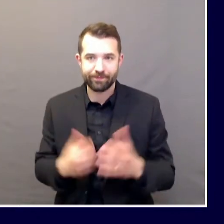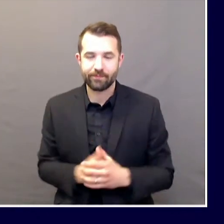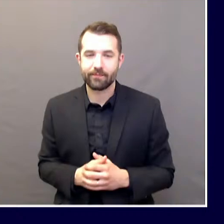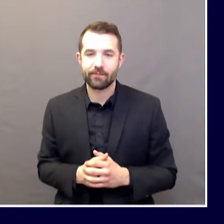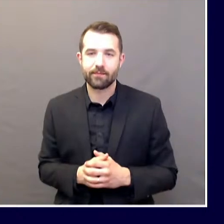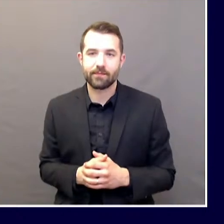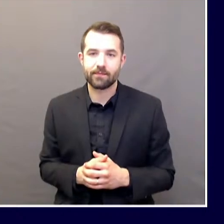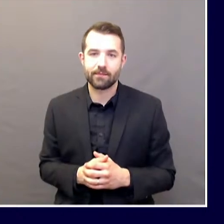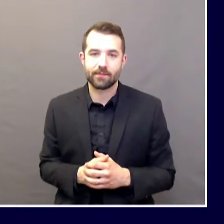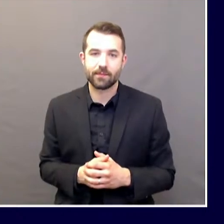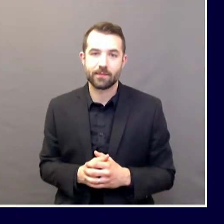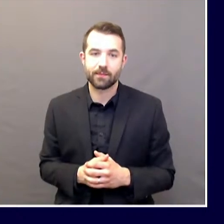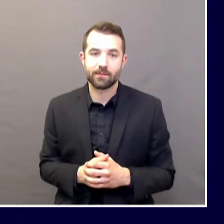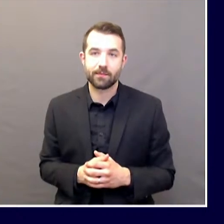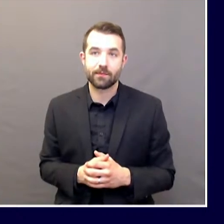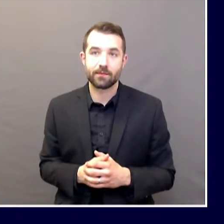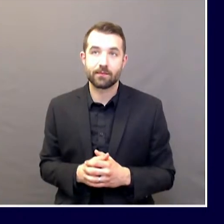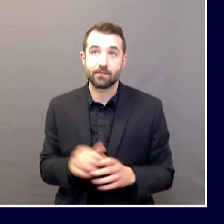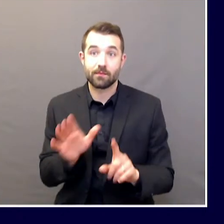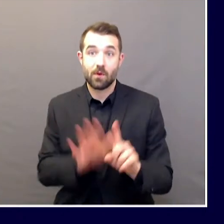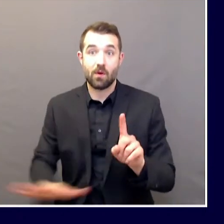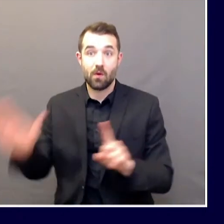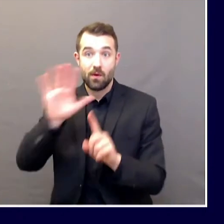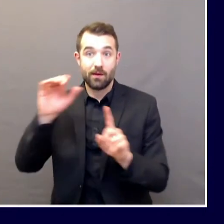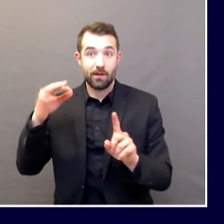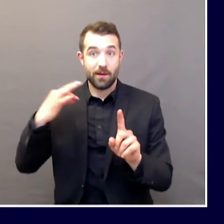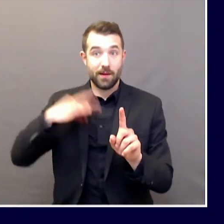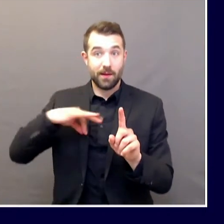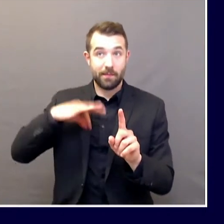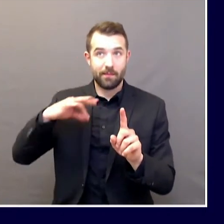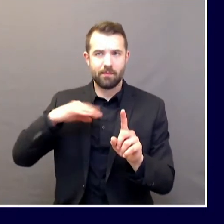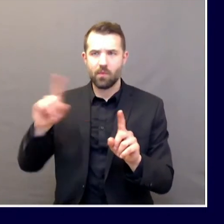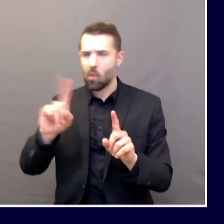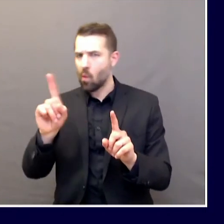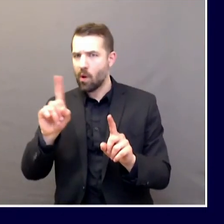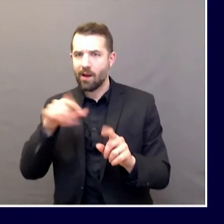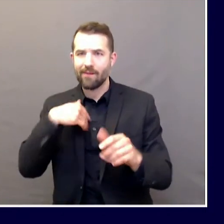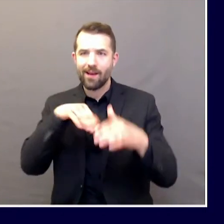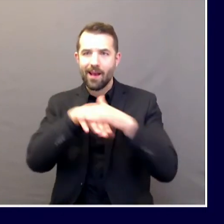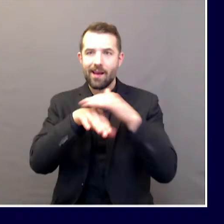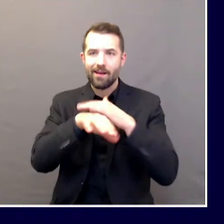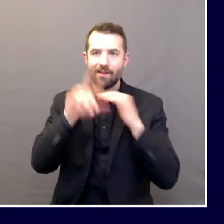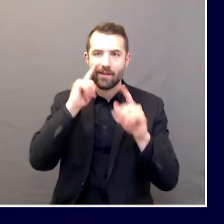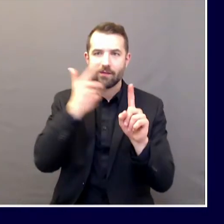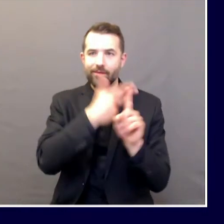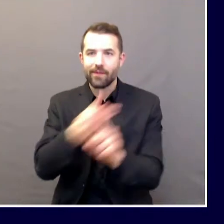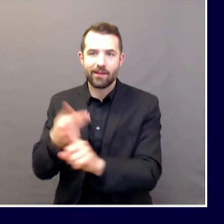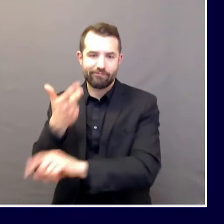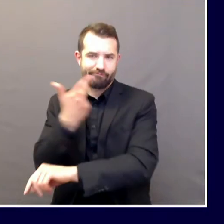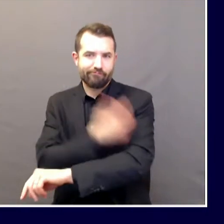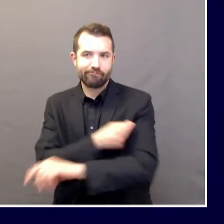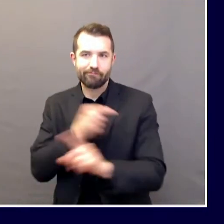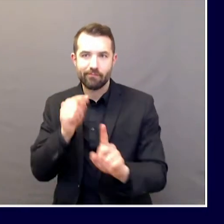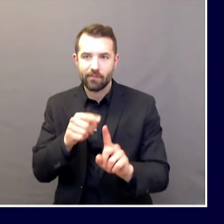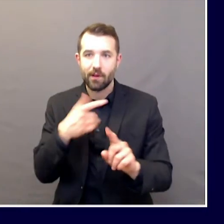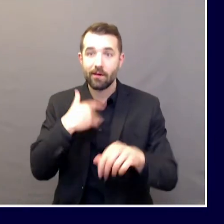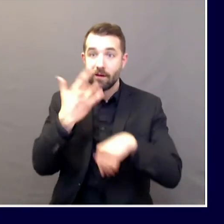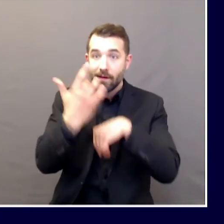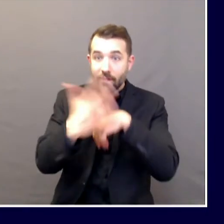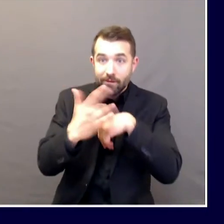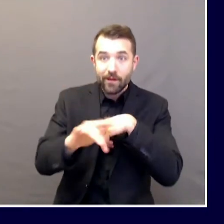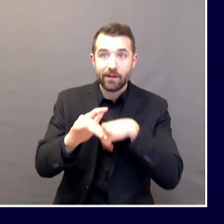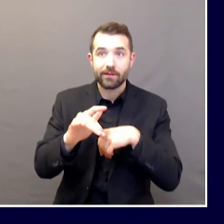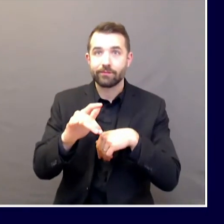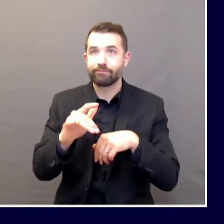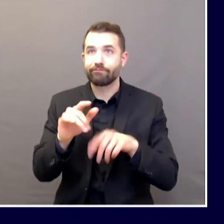across the state. I've heard from someone who was shopping around for a vaccine appointment that a lot of